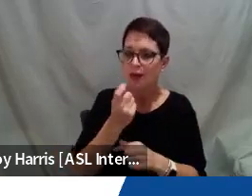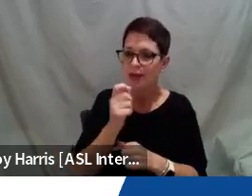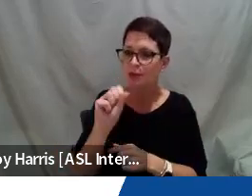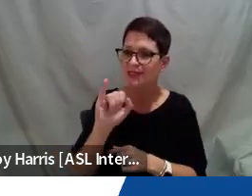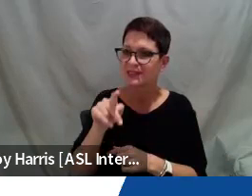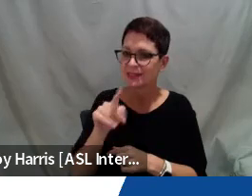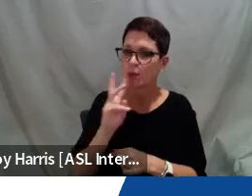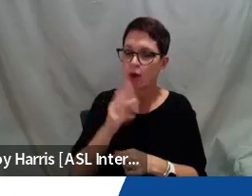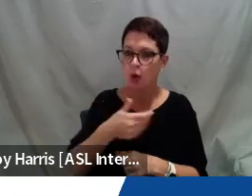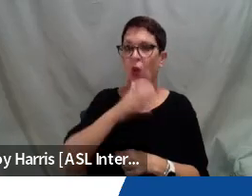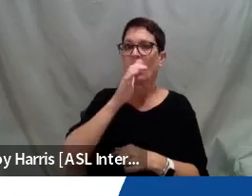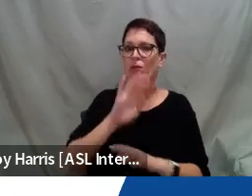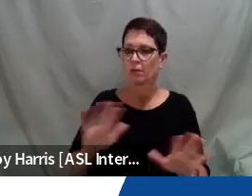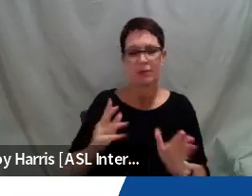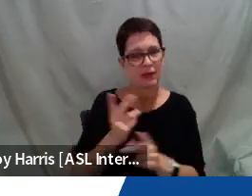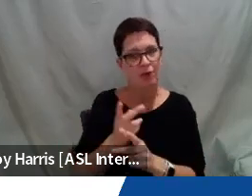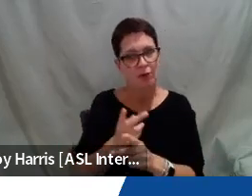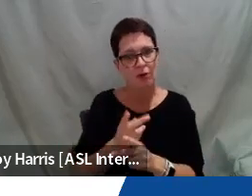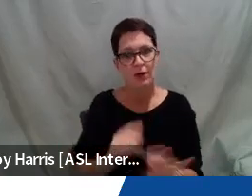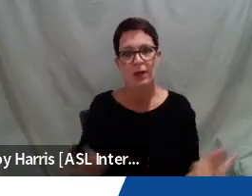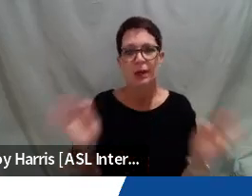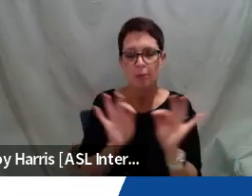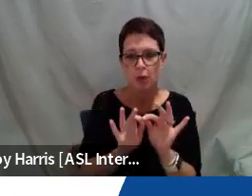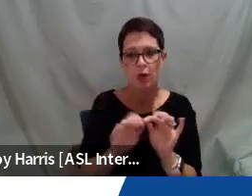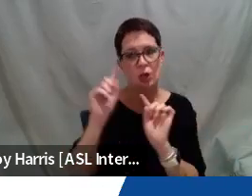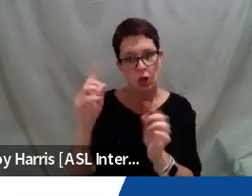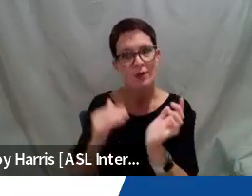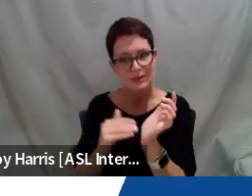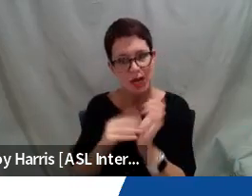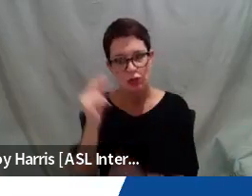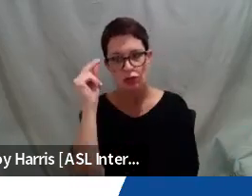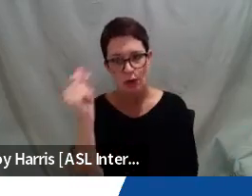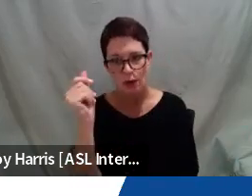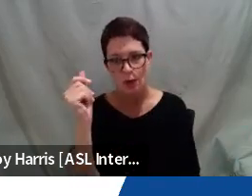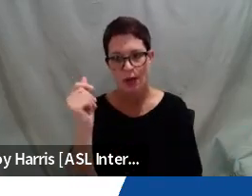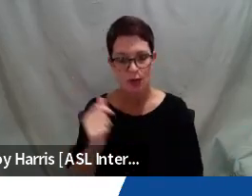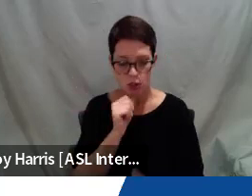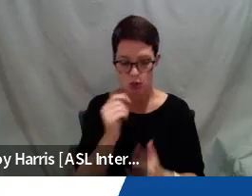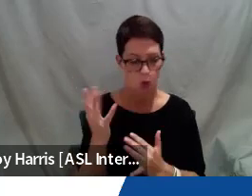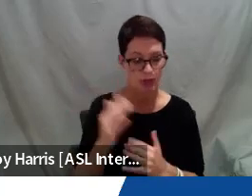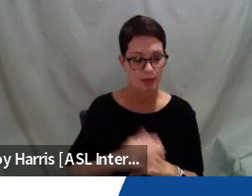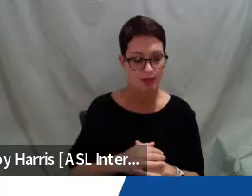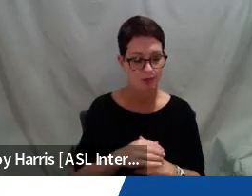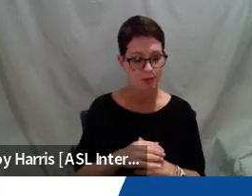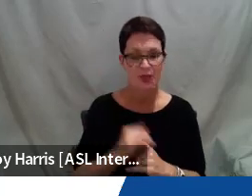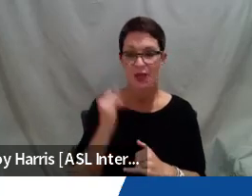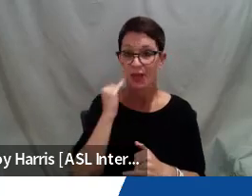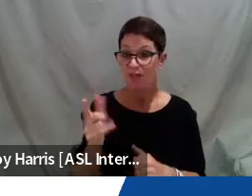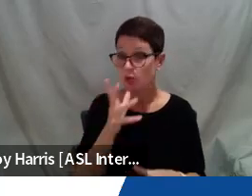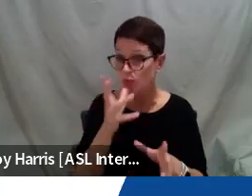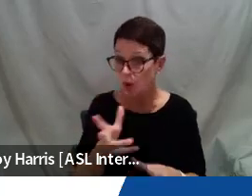But again, it's extremely important to seek medical attention right away. If you're throwing